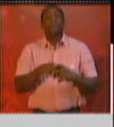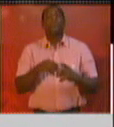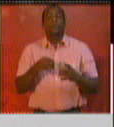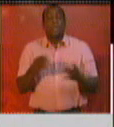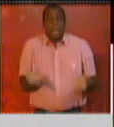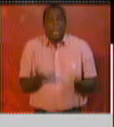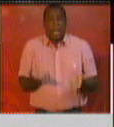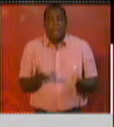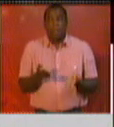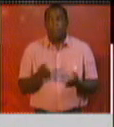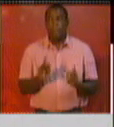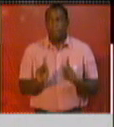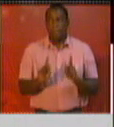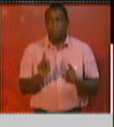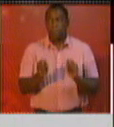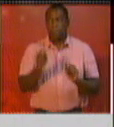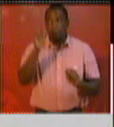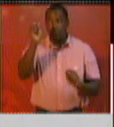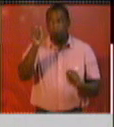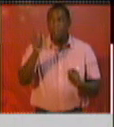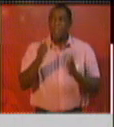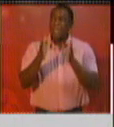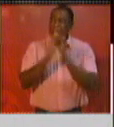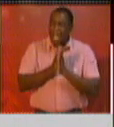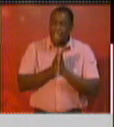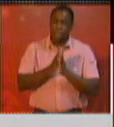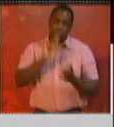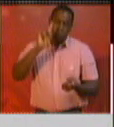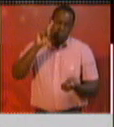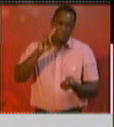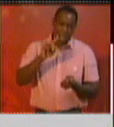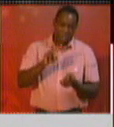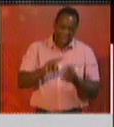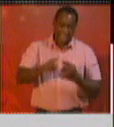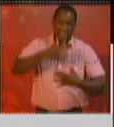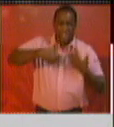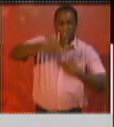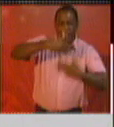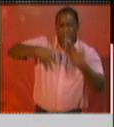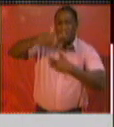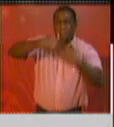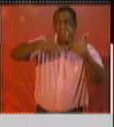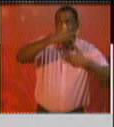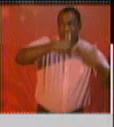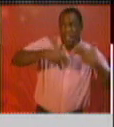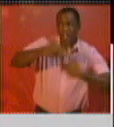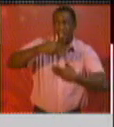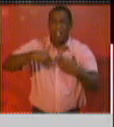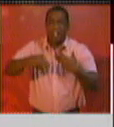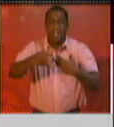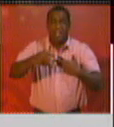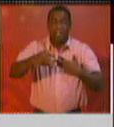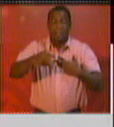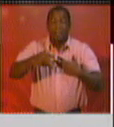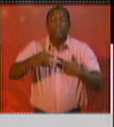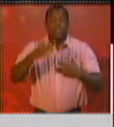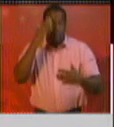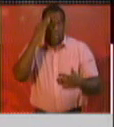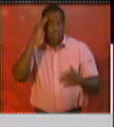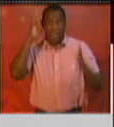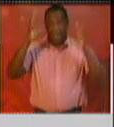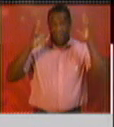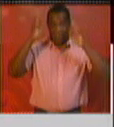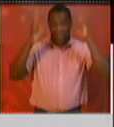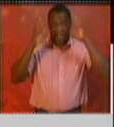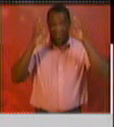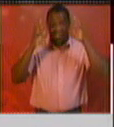external interactions. Therefore, in what would have been a carnival season, which often coincides with Valentine's Day, there